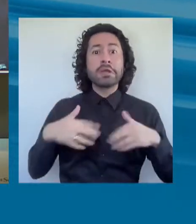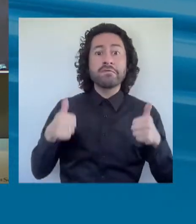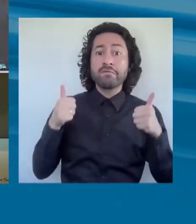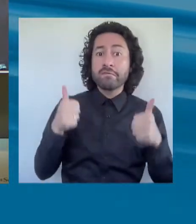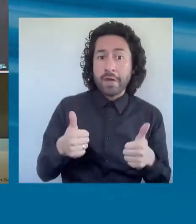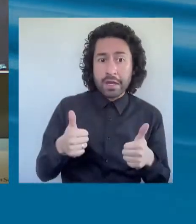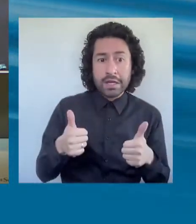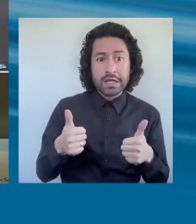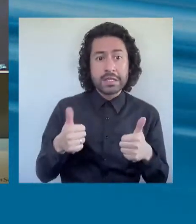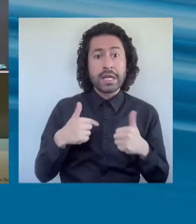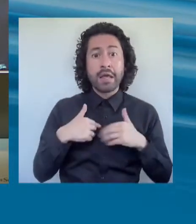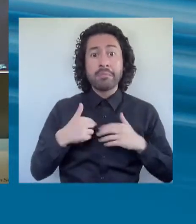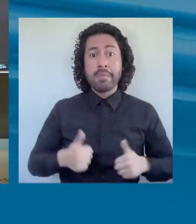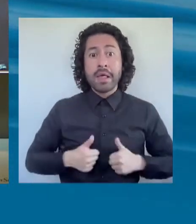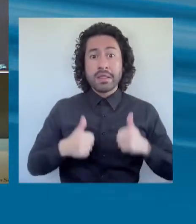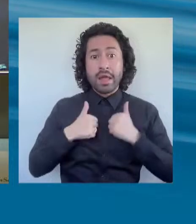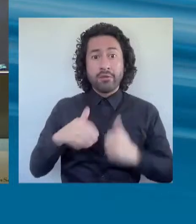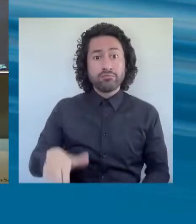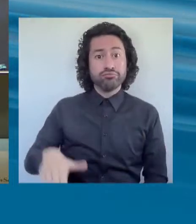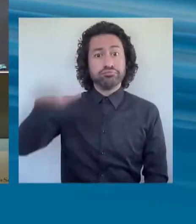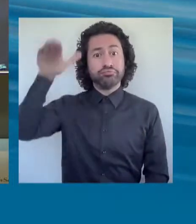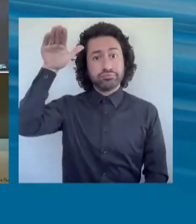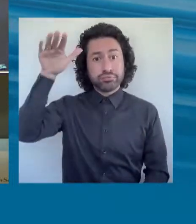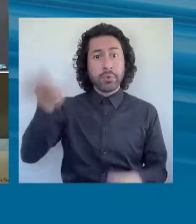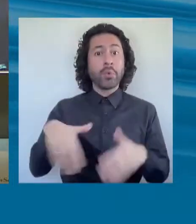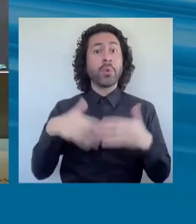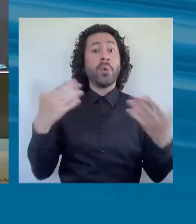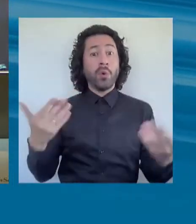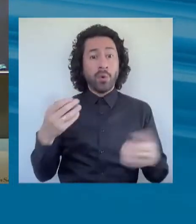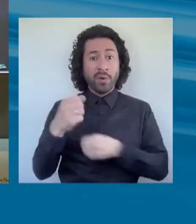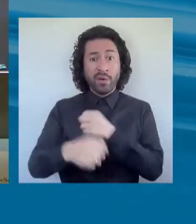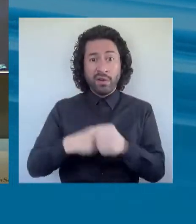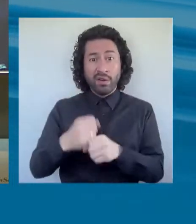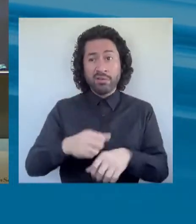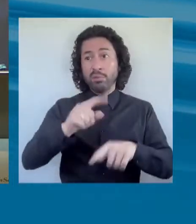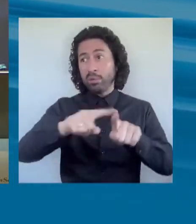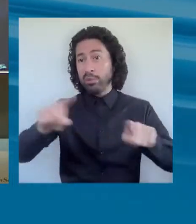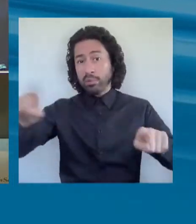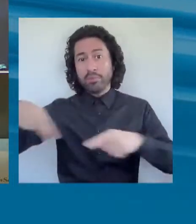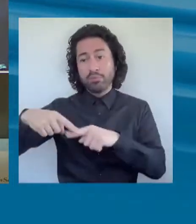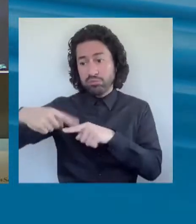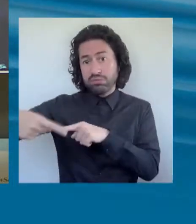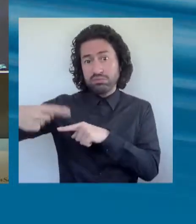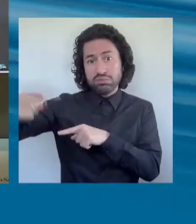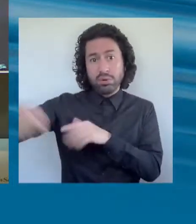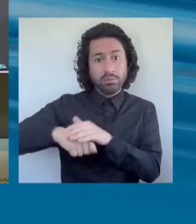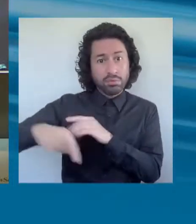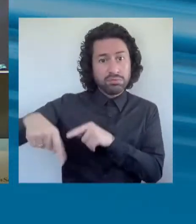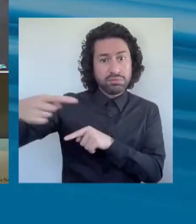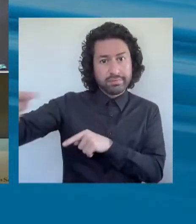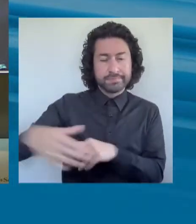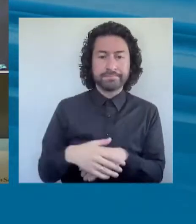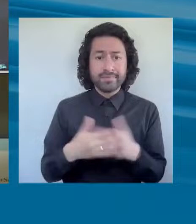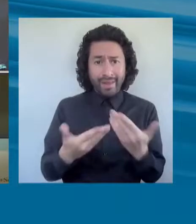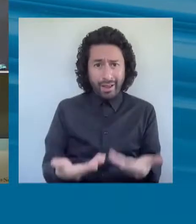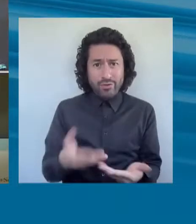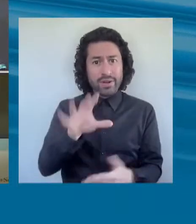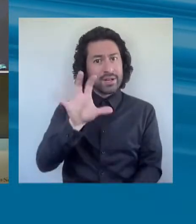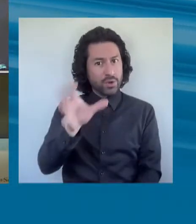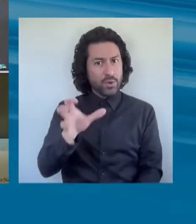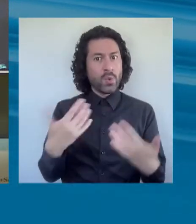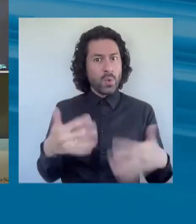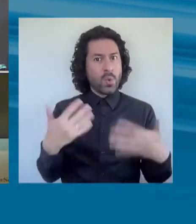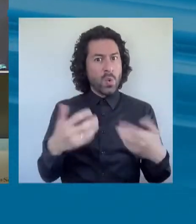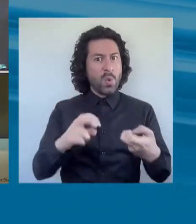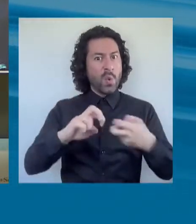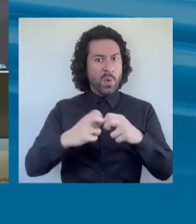well-being, both throughout the life of each individual as well as throughout the generations and from one generation to the next. At